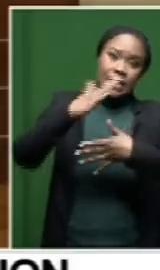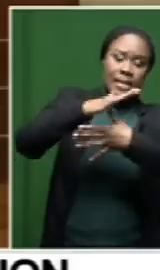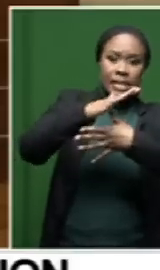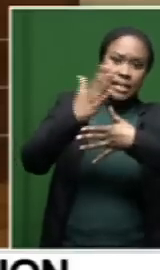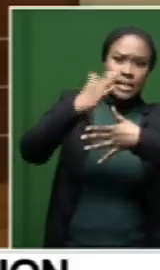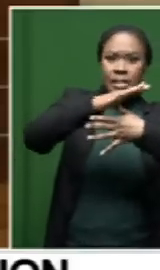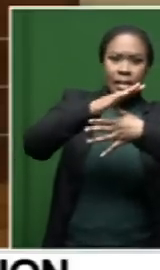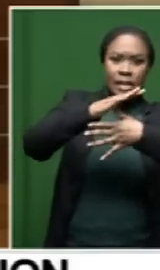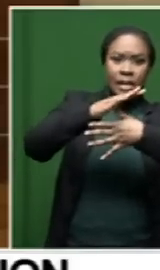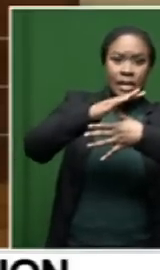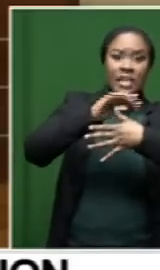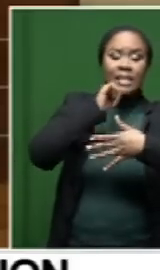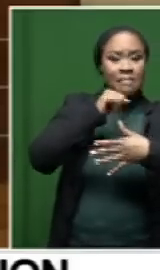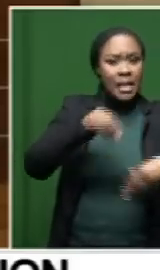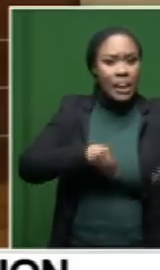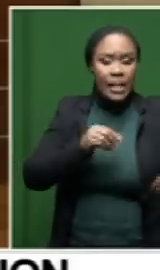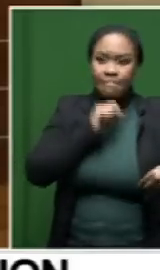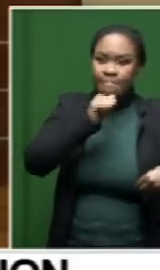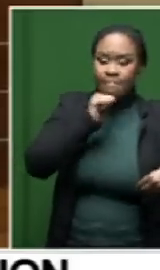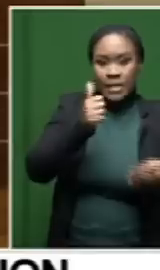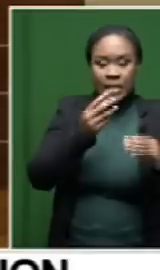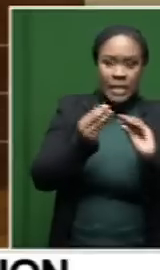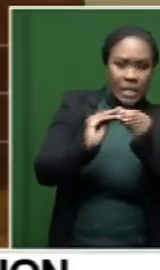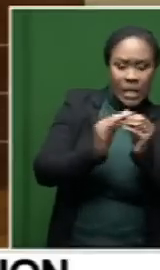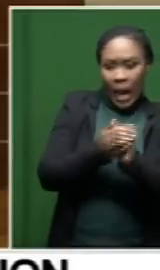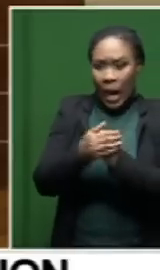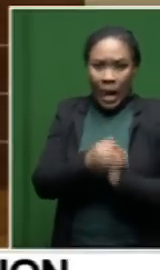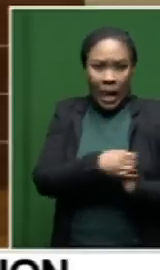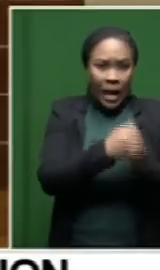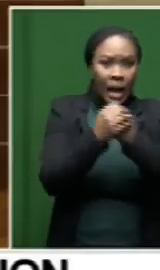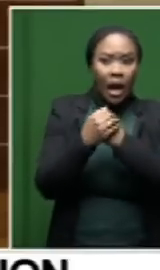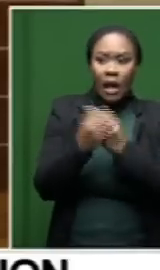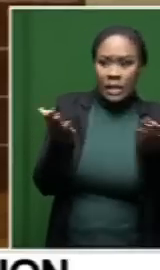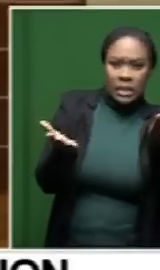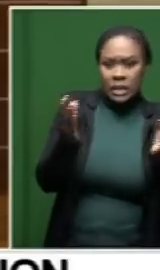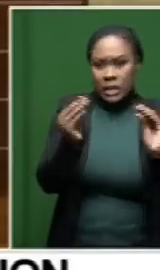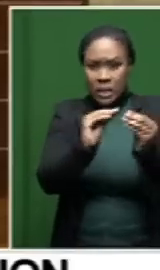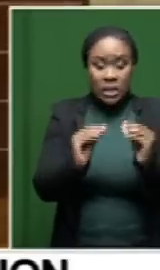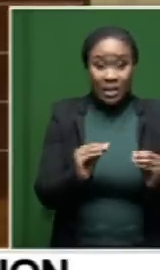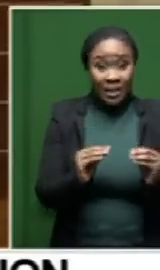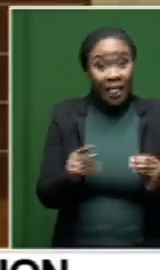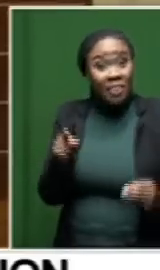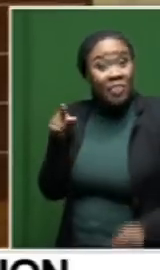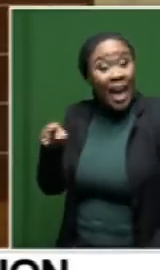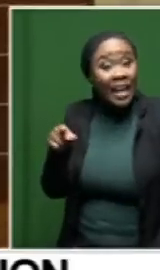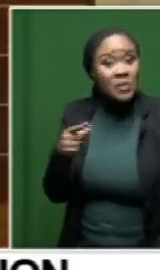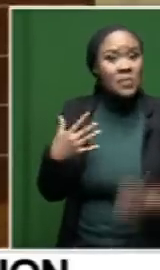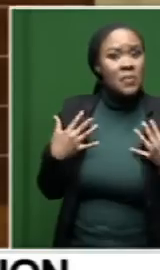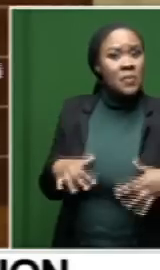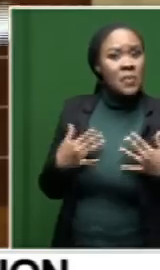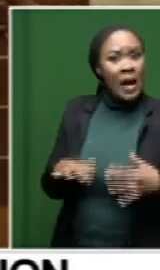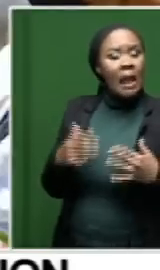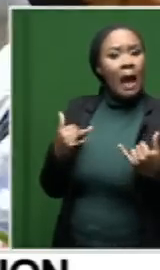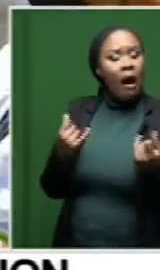to examine the balance of forces in the party before he could take action. That's a very important insight into